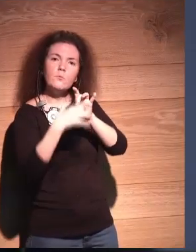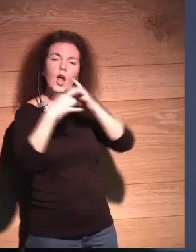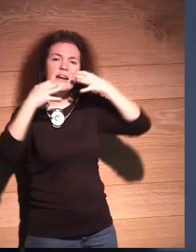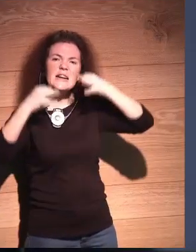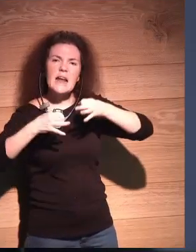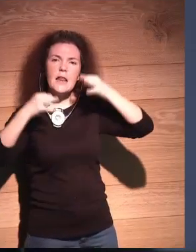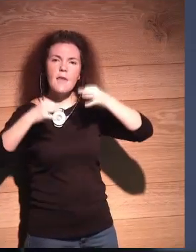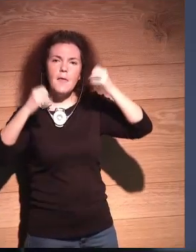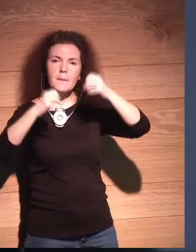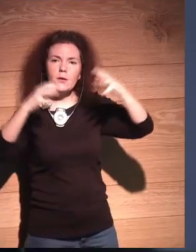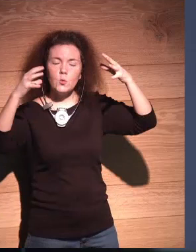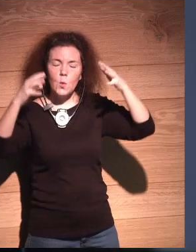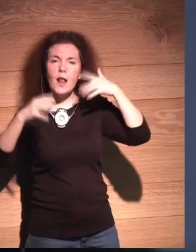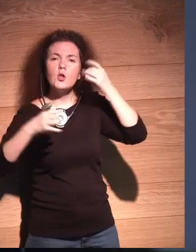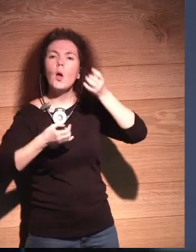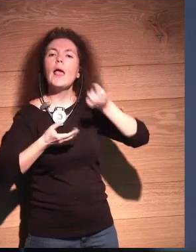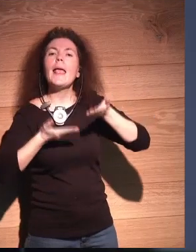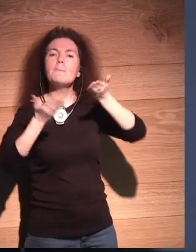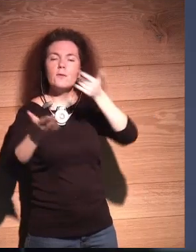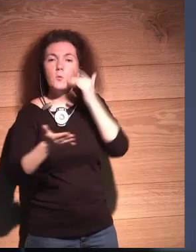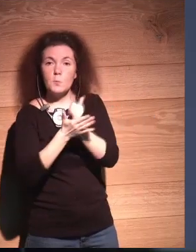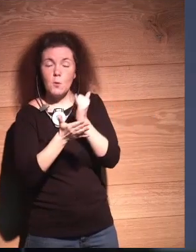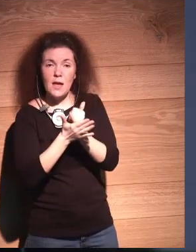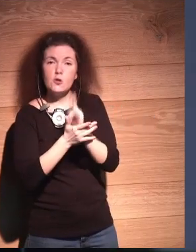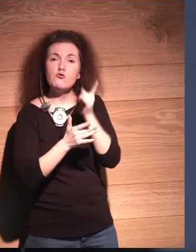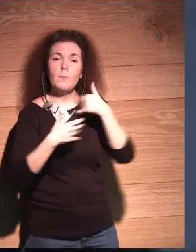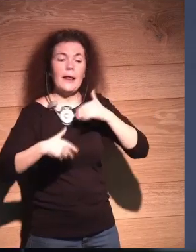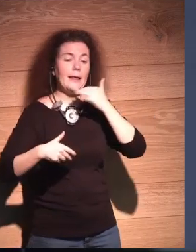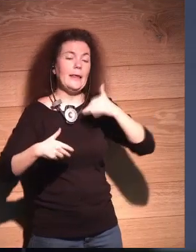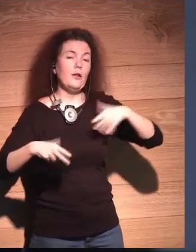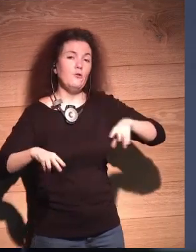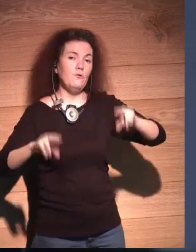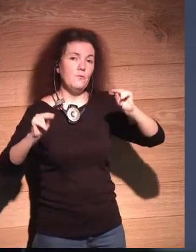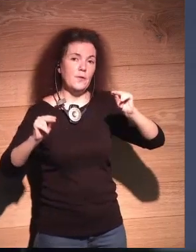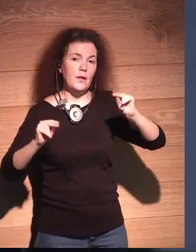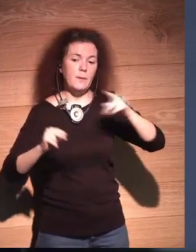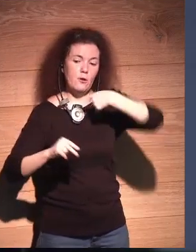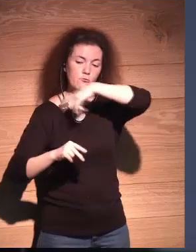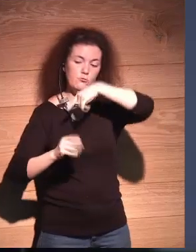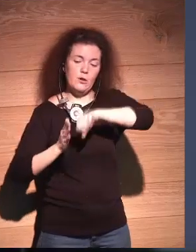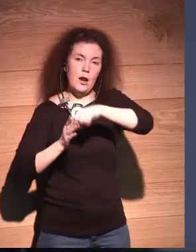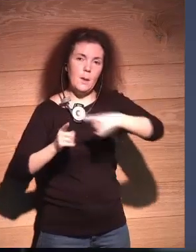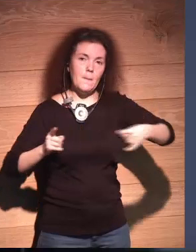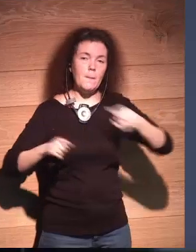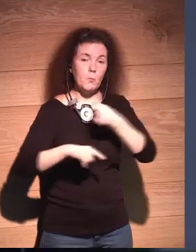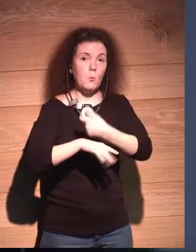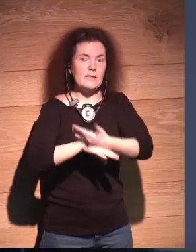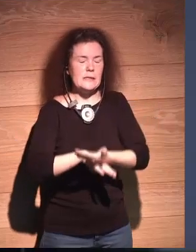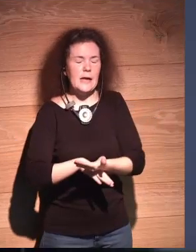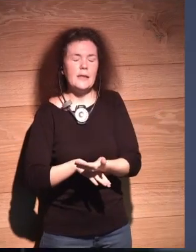and dark, and it has nothing to do with the gaming experience, and I invite you to try it. And I do not want